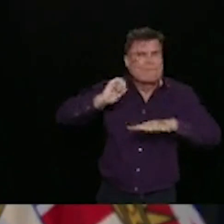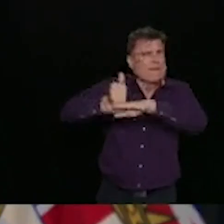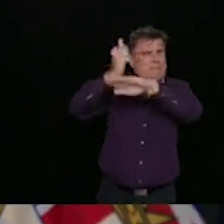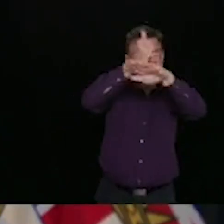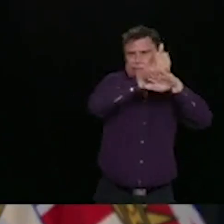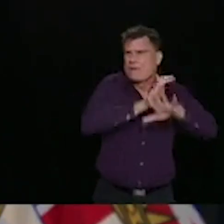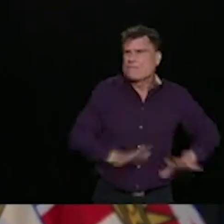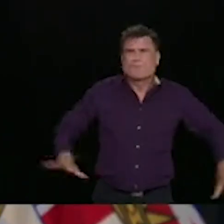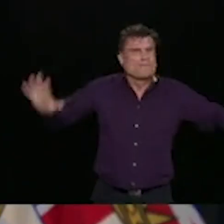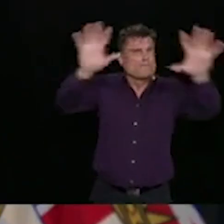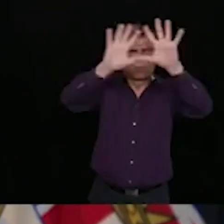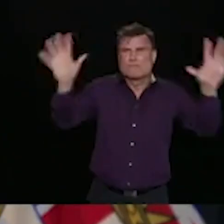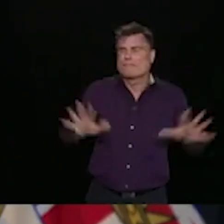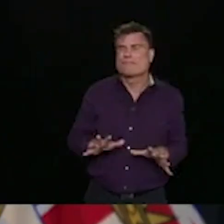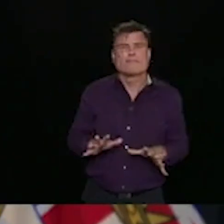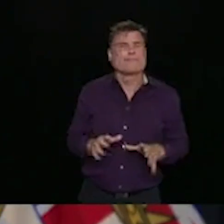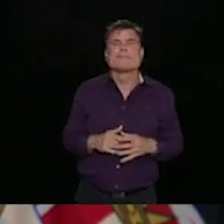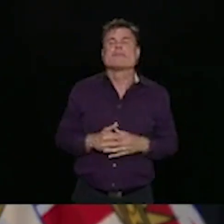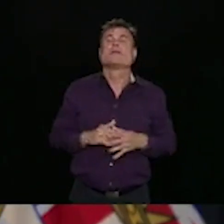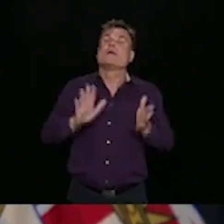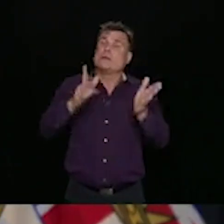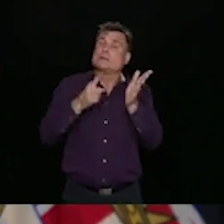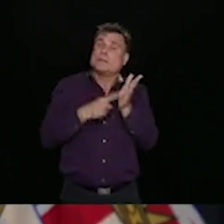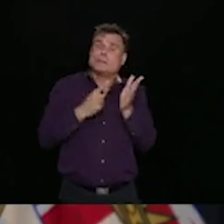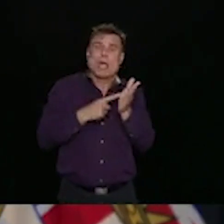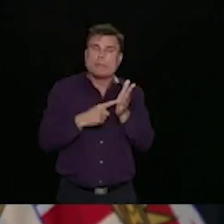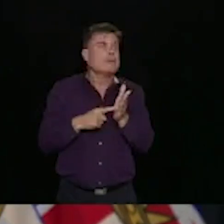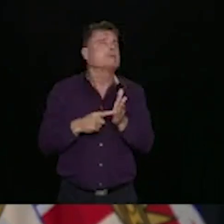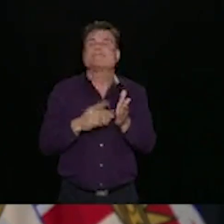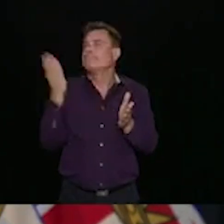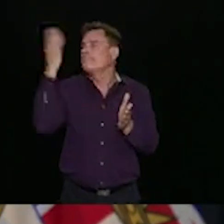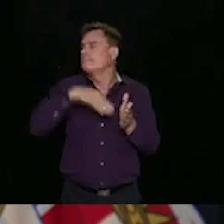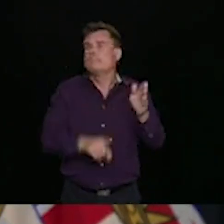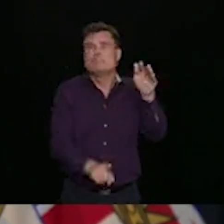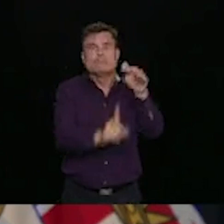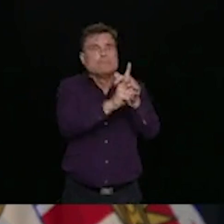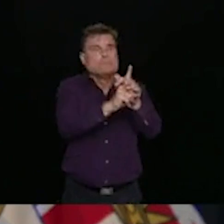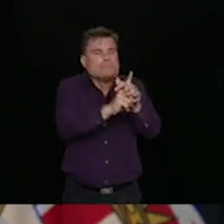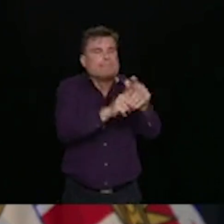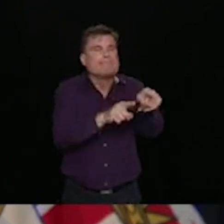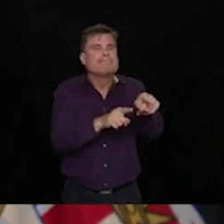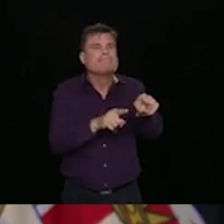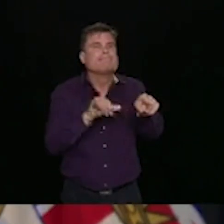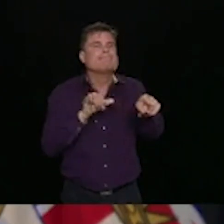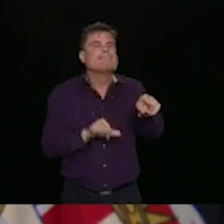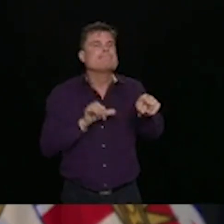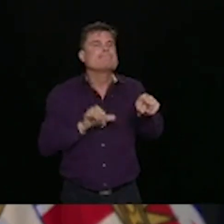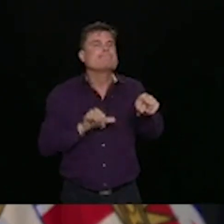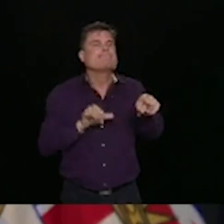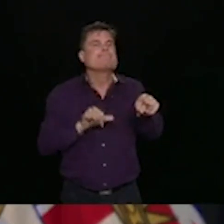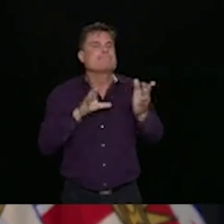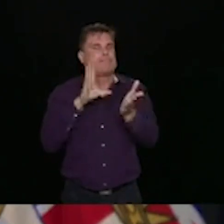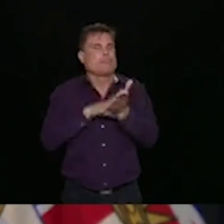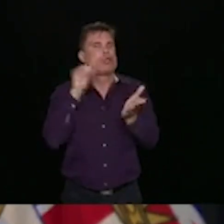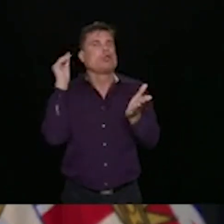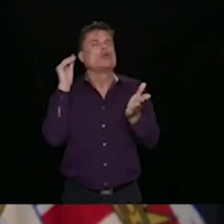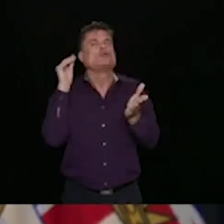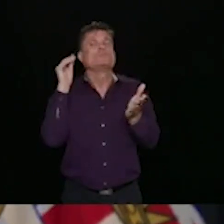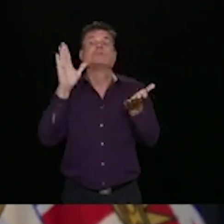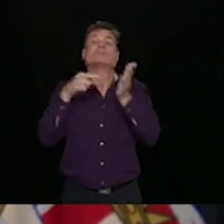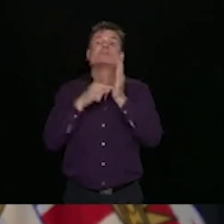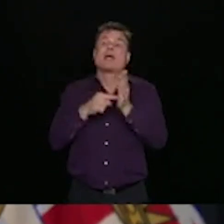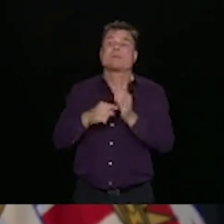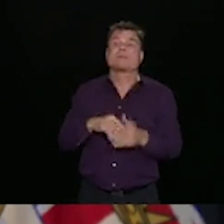So it's local public health, the MHOs and the health authorities, and it depends on the scenario. So we have very set guidance